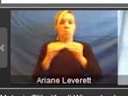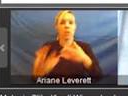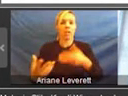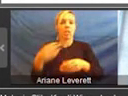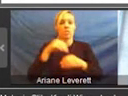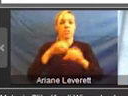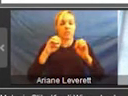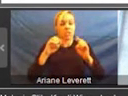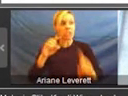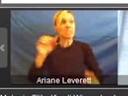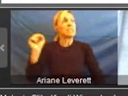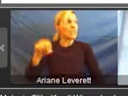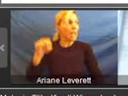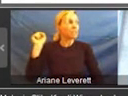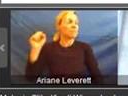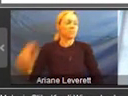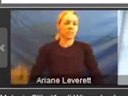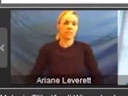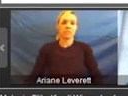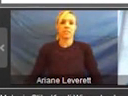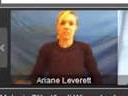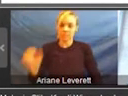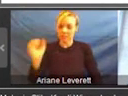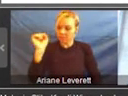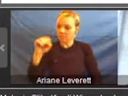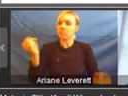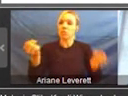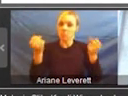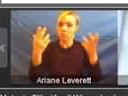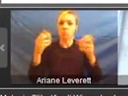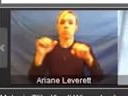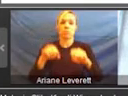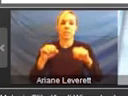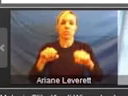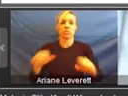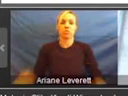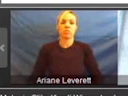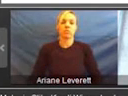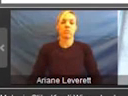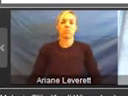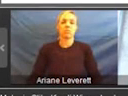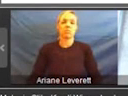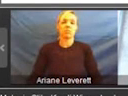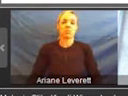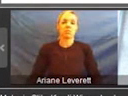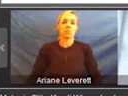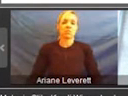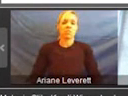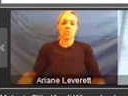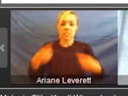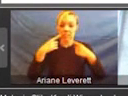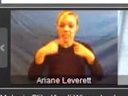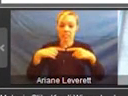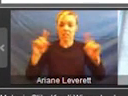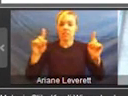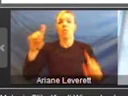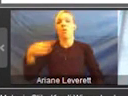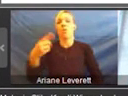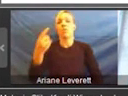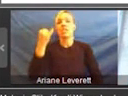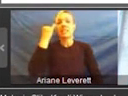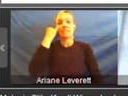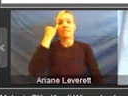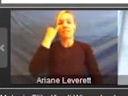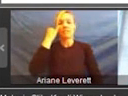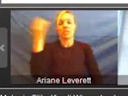But I think this can only be ever successful if we really depart